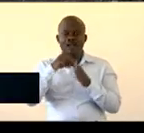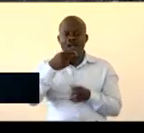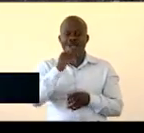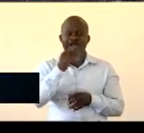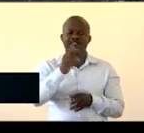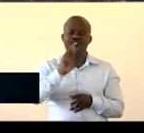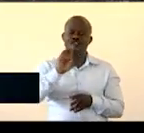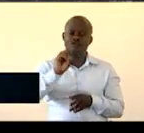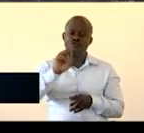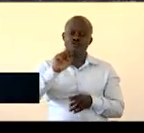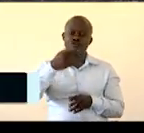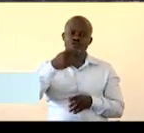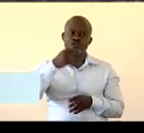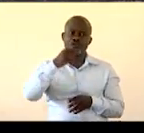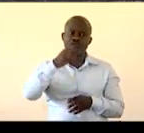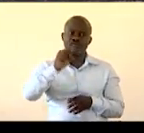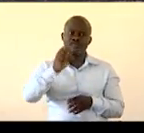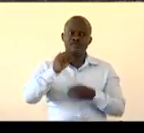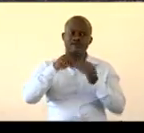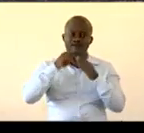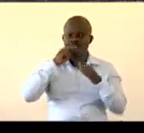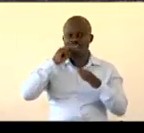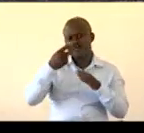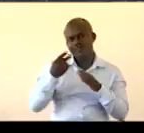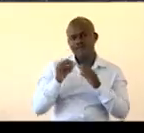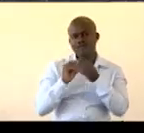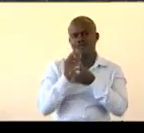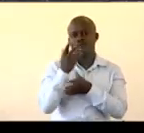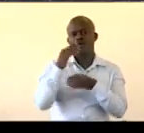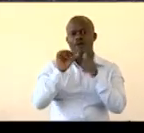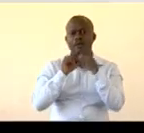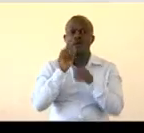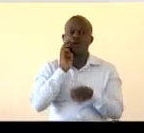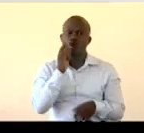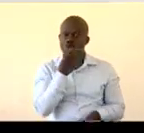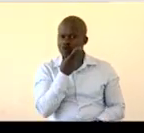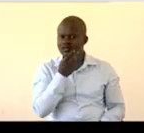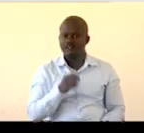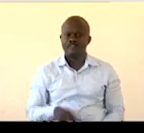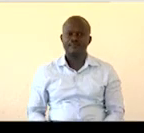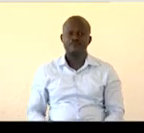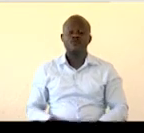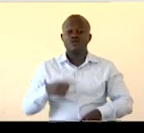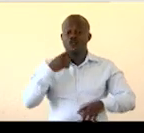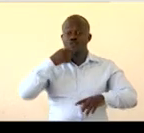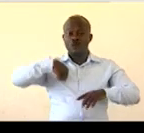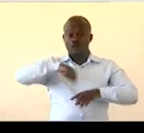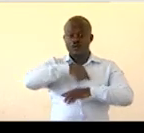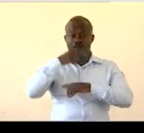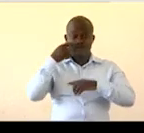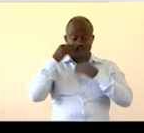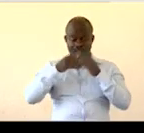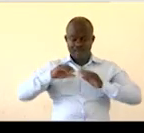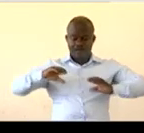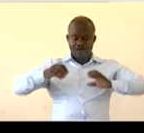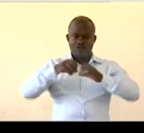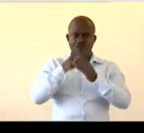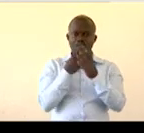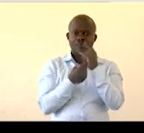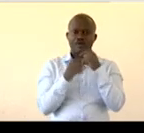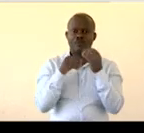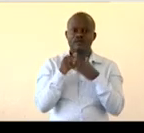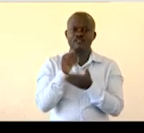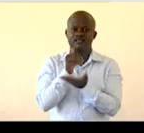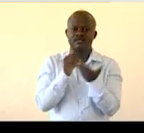Hydrotropism is the response of the plant towards water. So we say the movement or growth of the